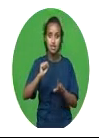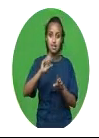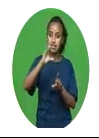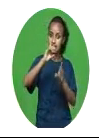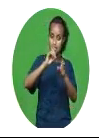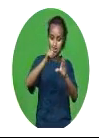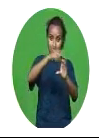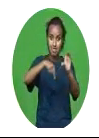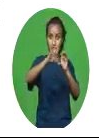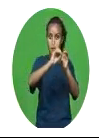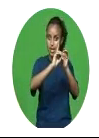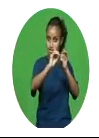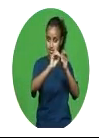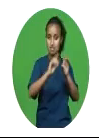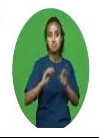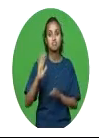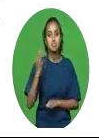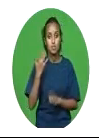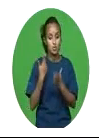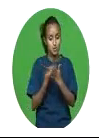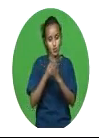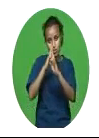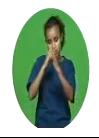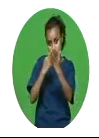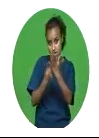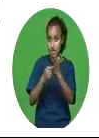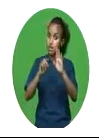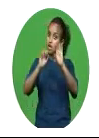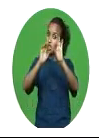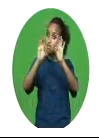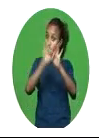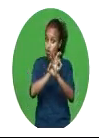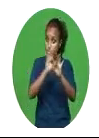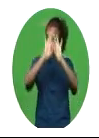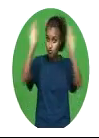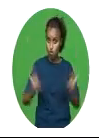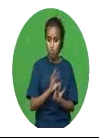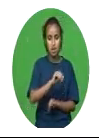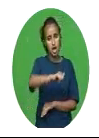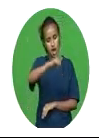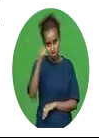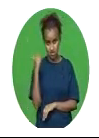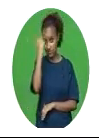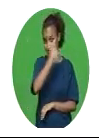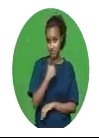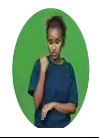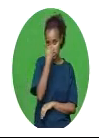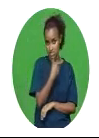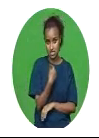etc., with respect to its form and other features such as holes and